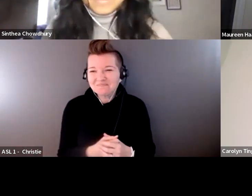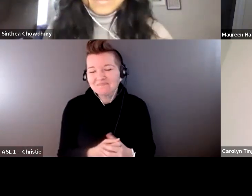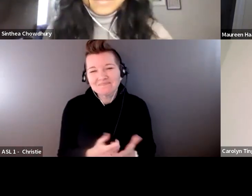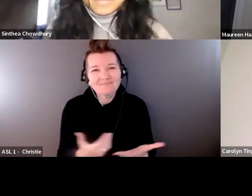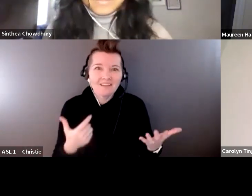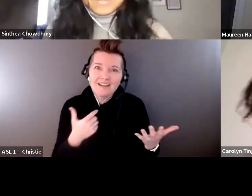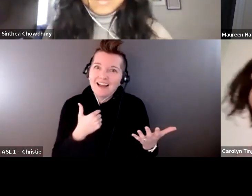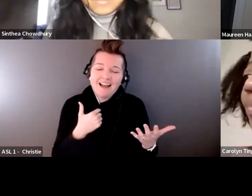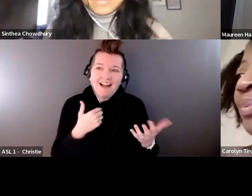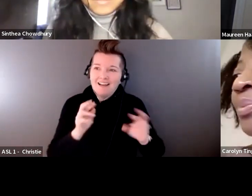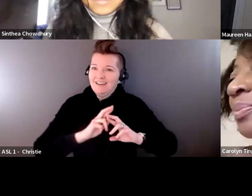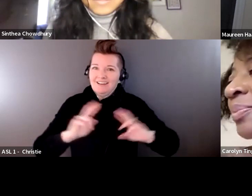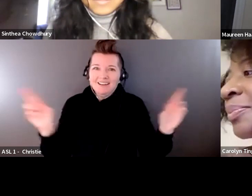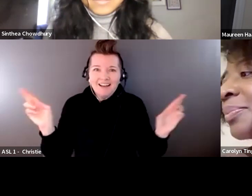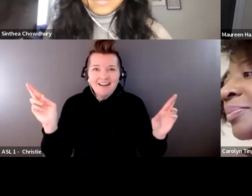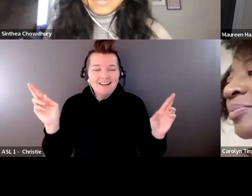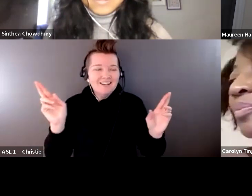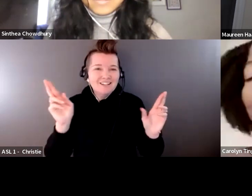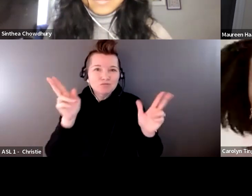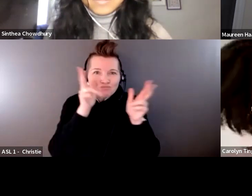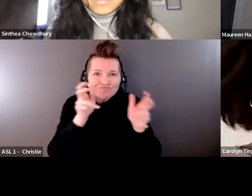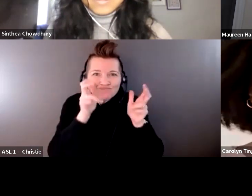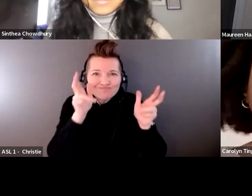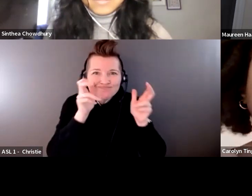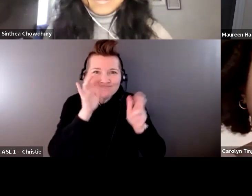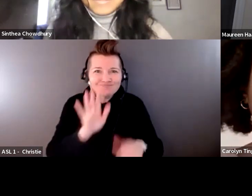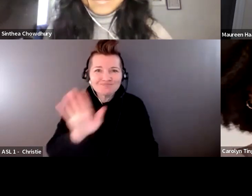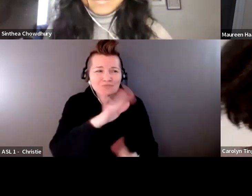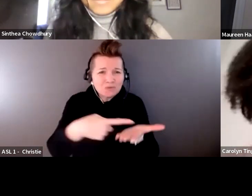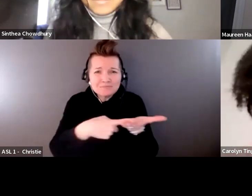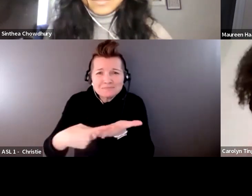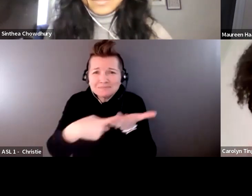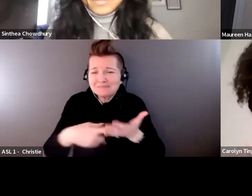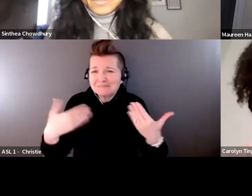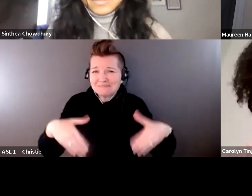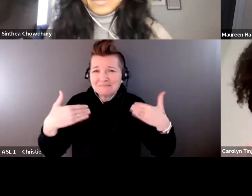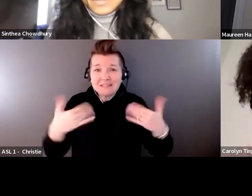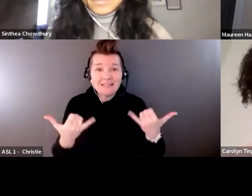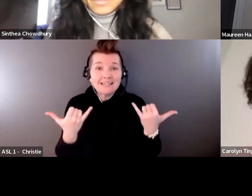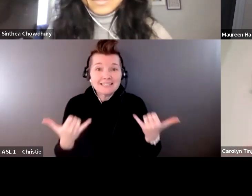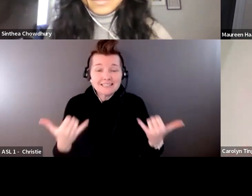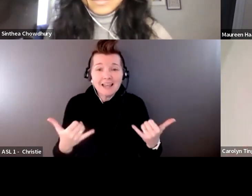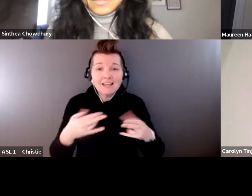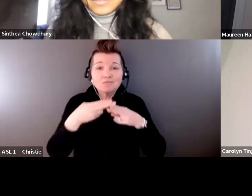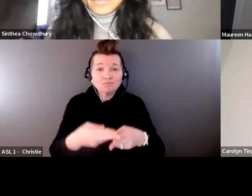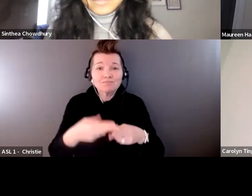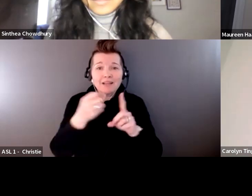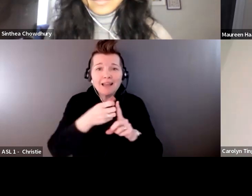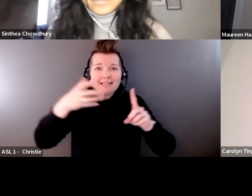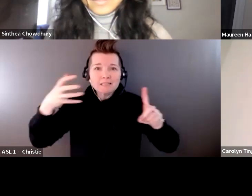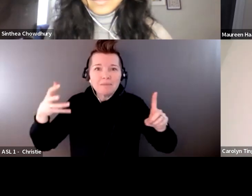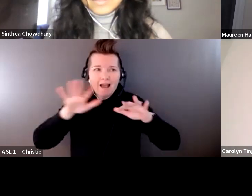forward to watching your panel today on expanding our reach, improving